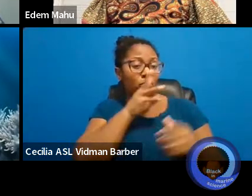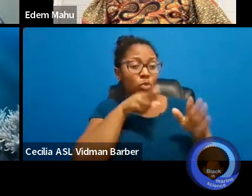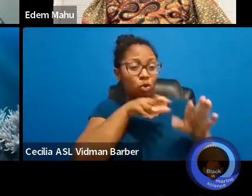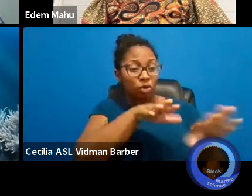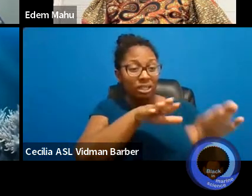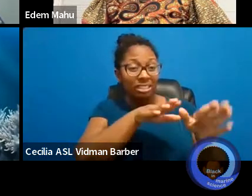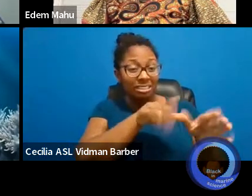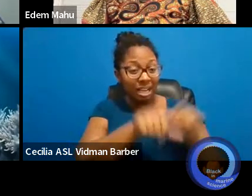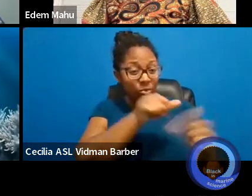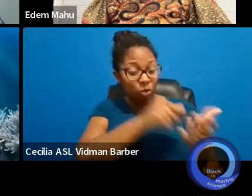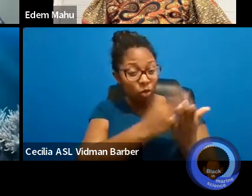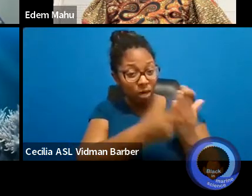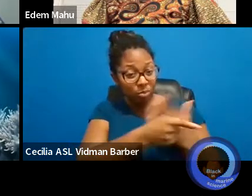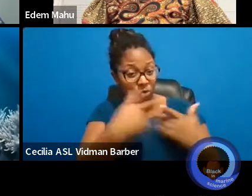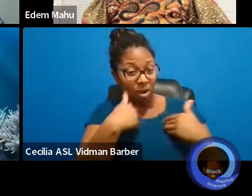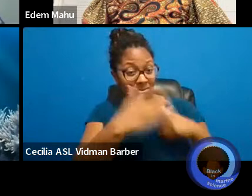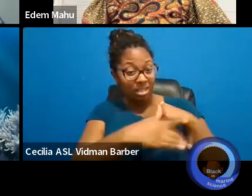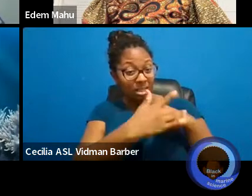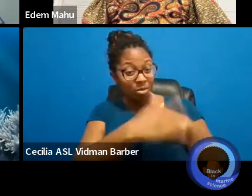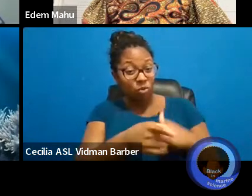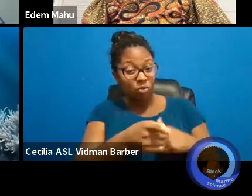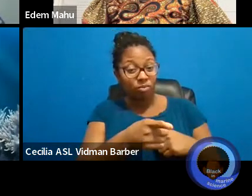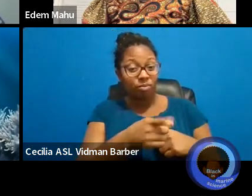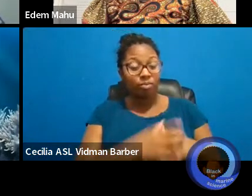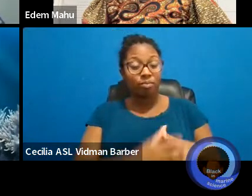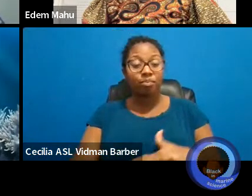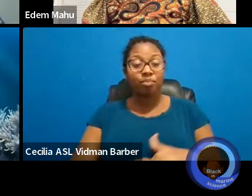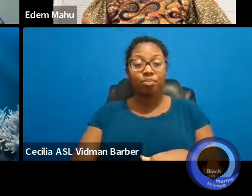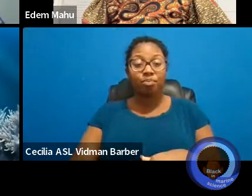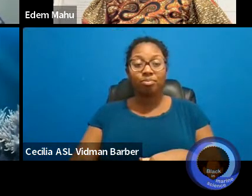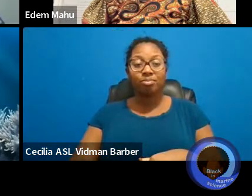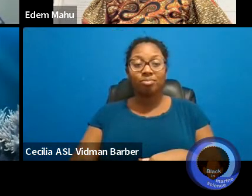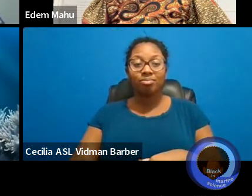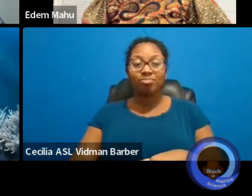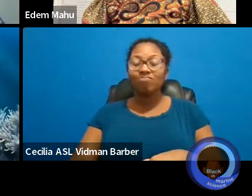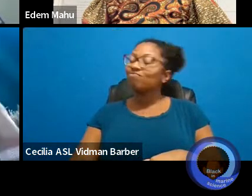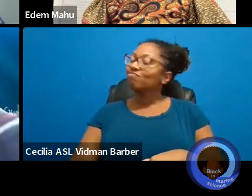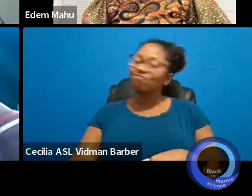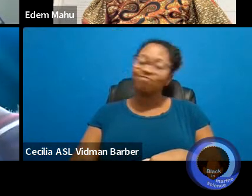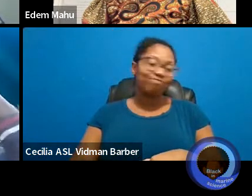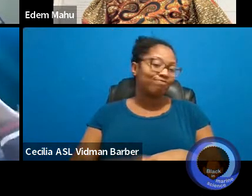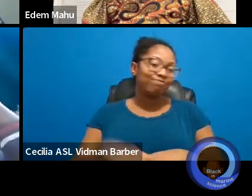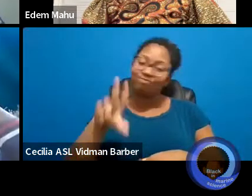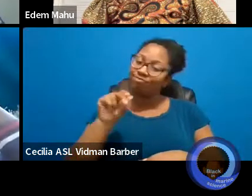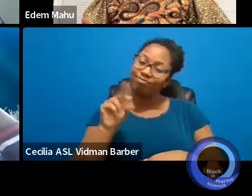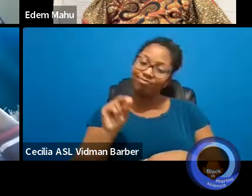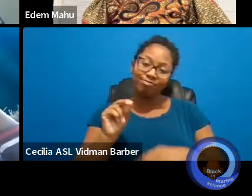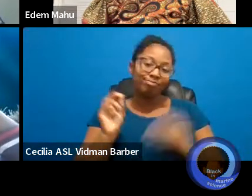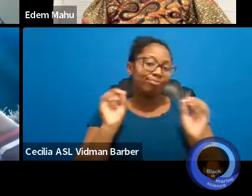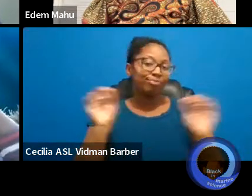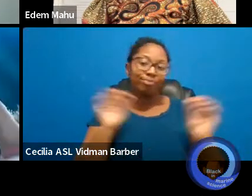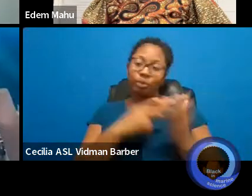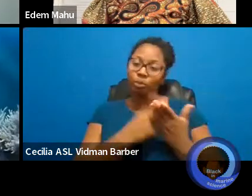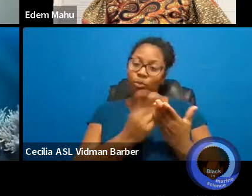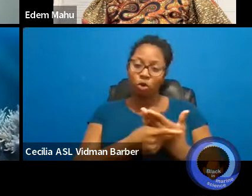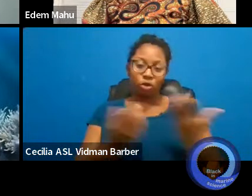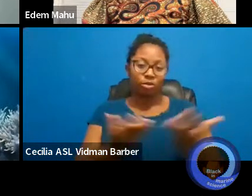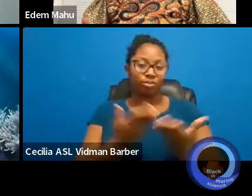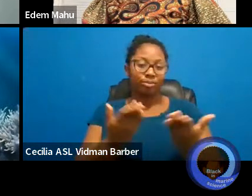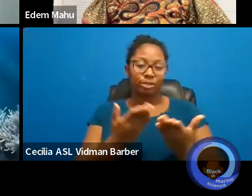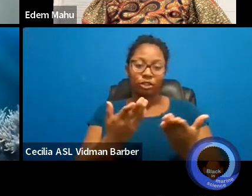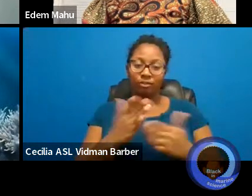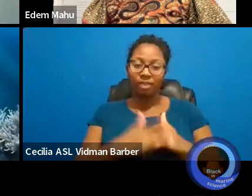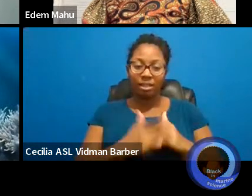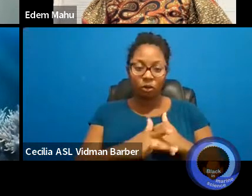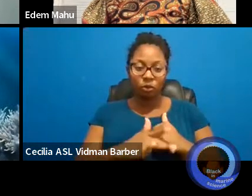a PhD, up to a PhD level? No, at the moment, we do not have a marine science program at UTG, the University